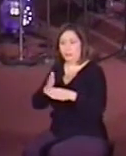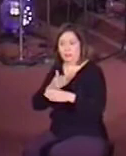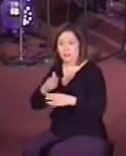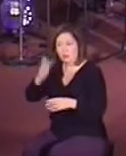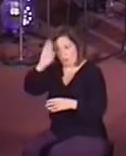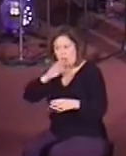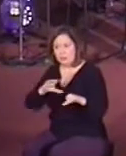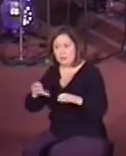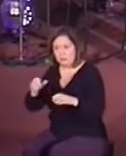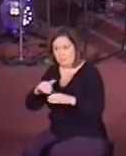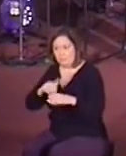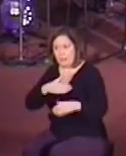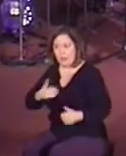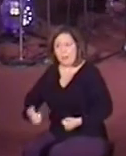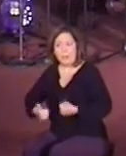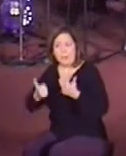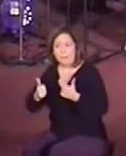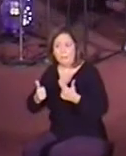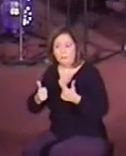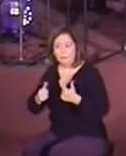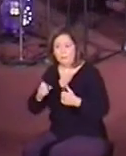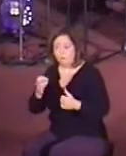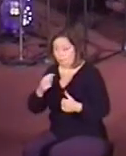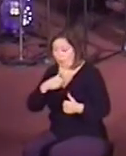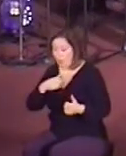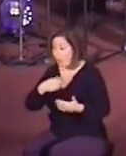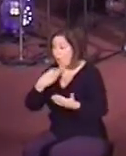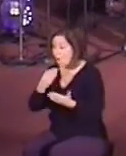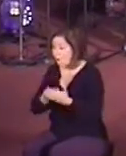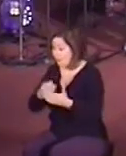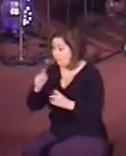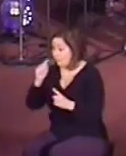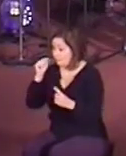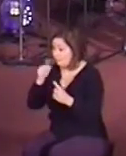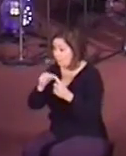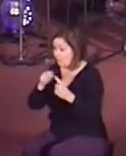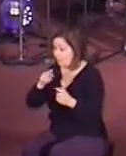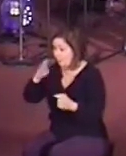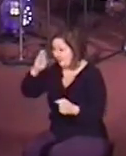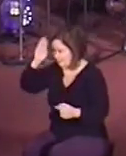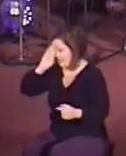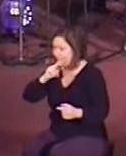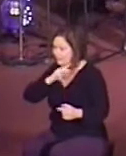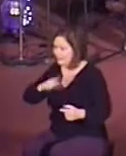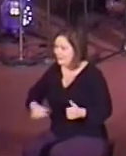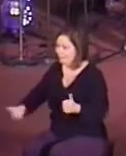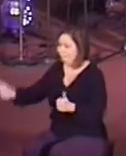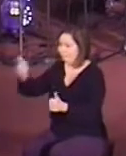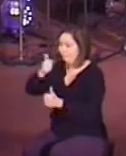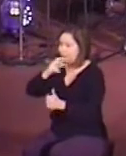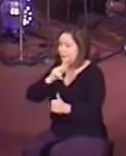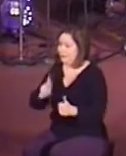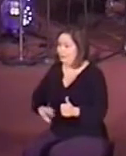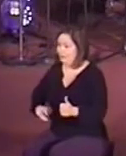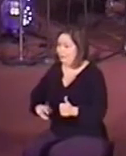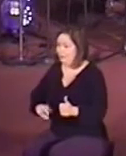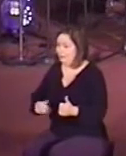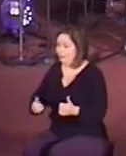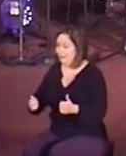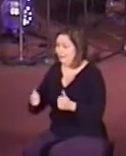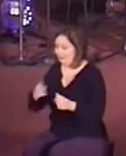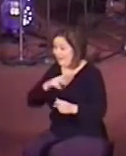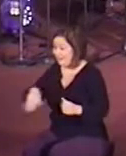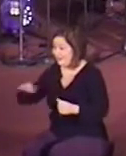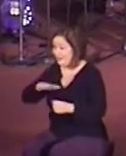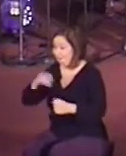God did in my life to bring me to the point that God is the King of Kings, and he has an everlasting kingdom,